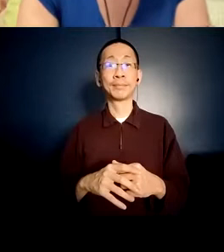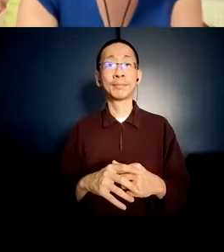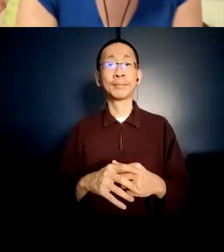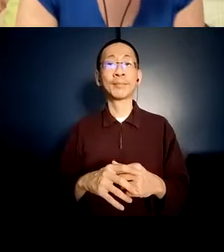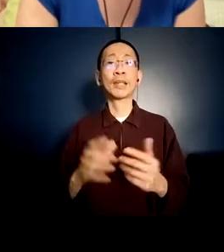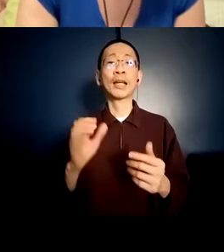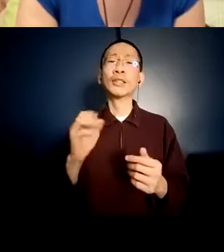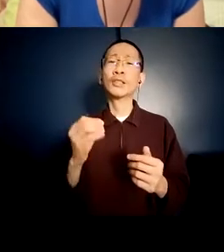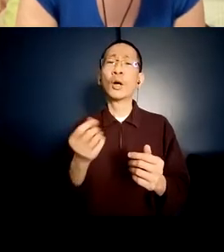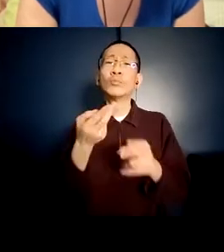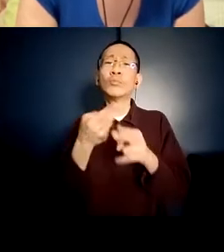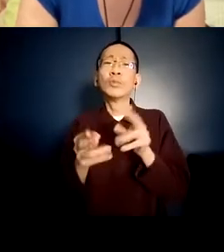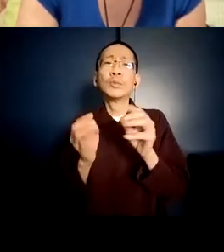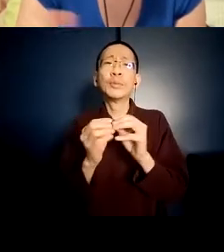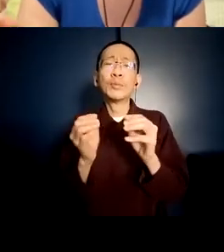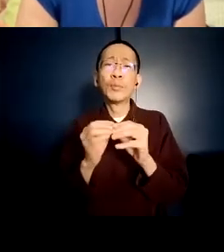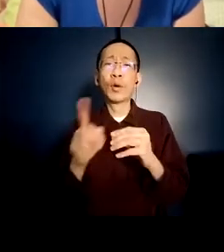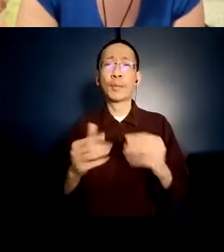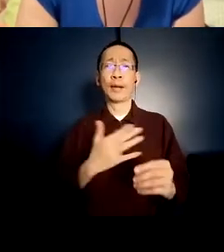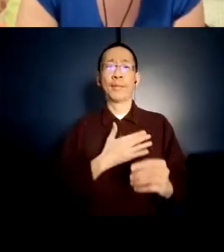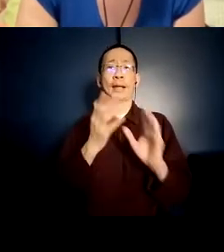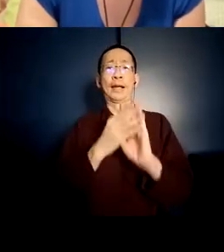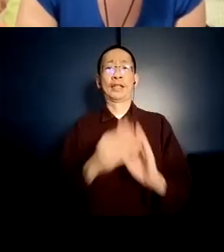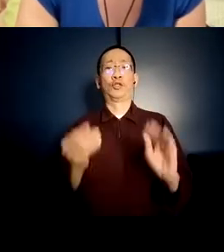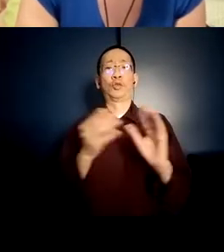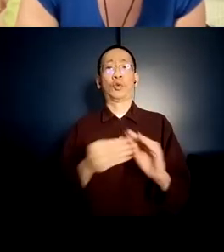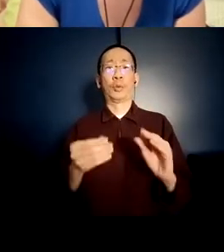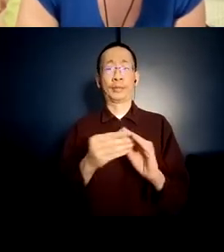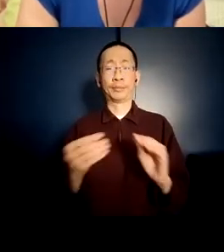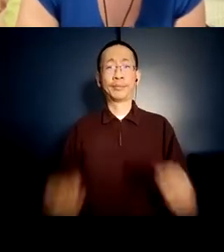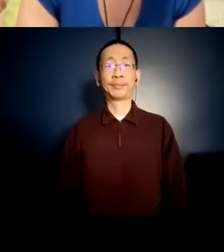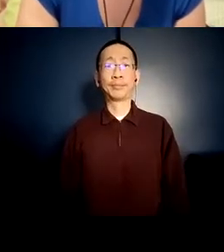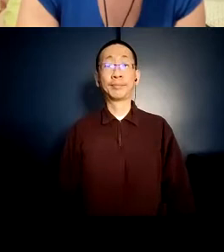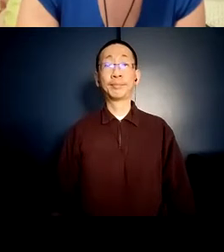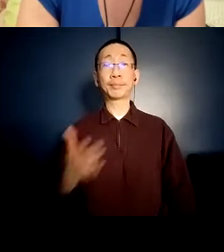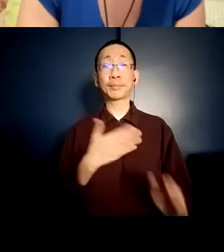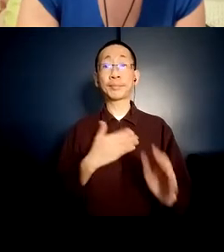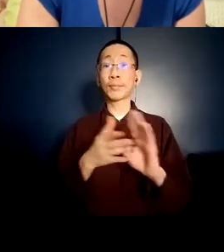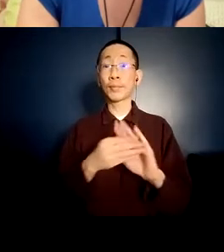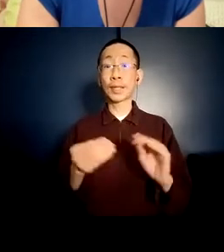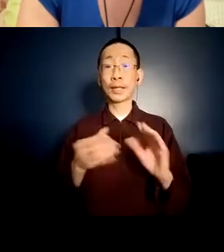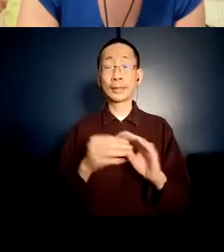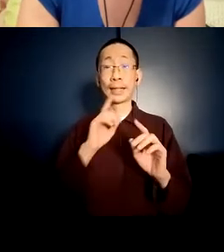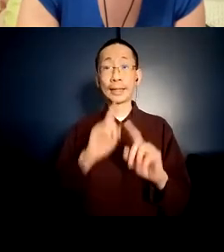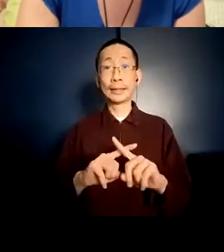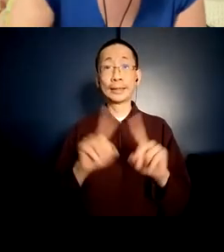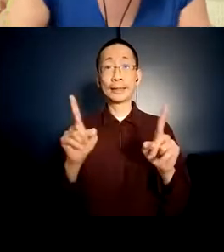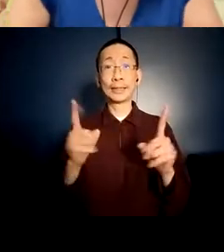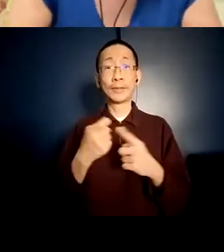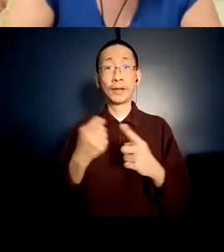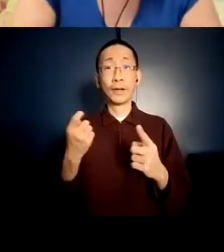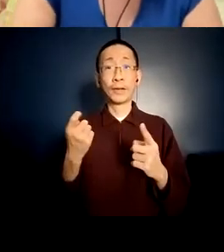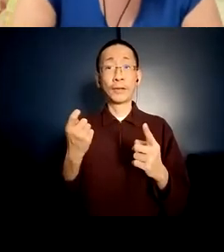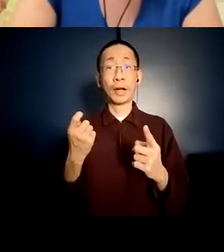So just a little bit more about my story. My story is different